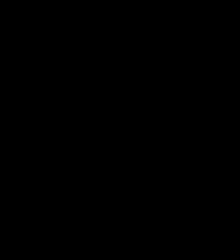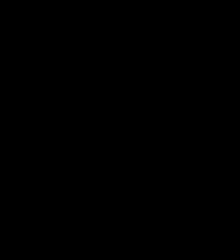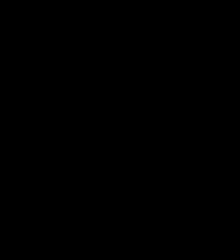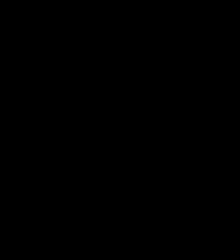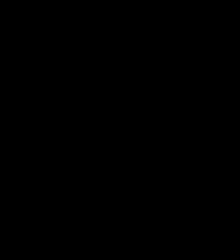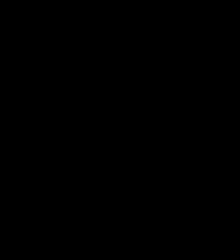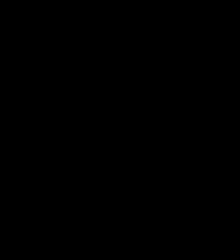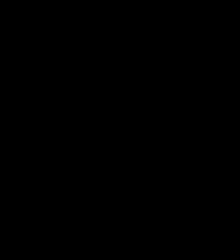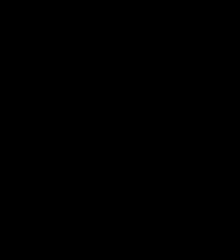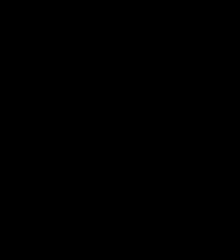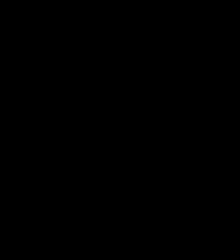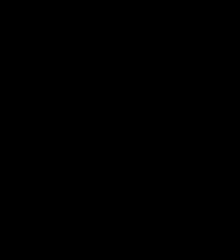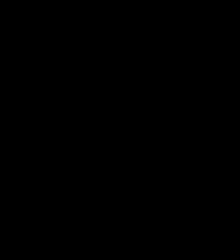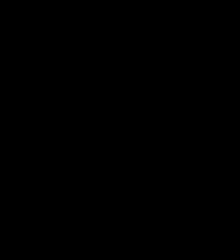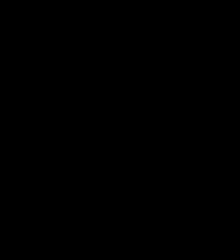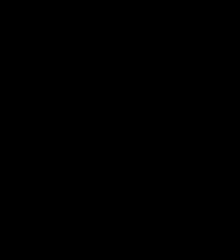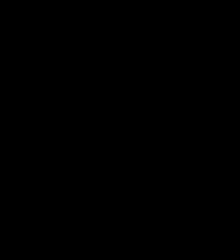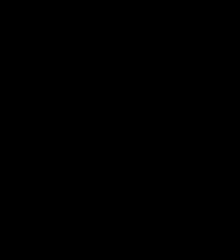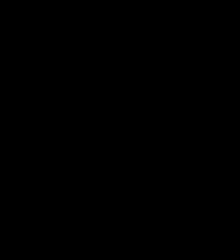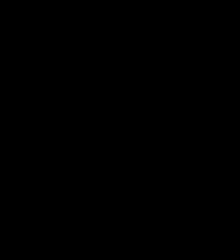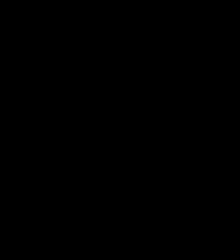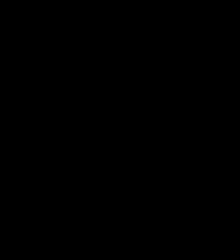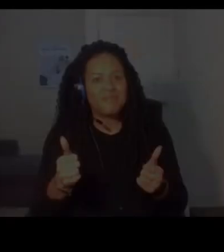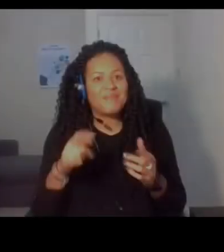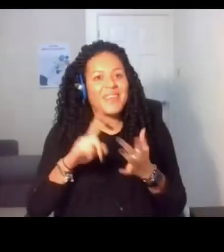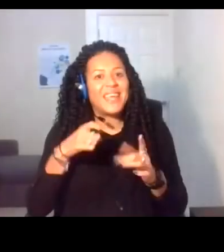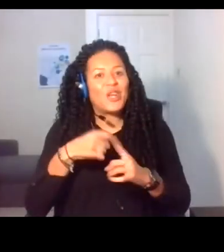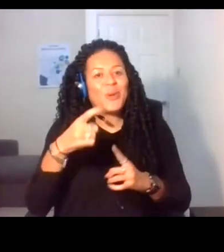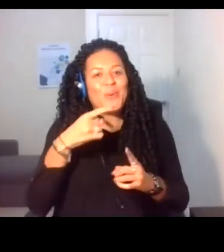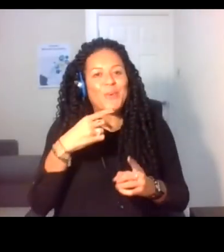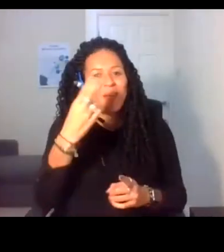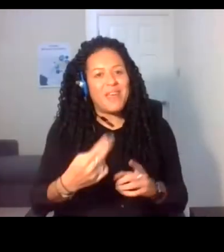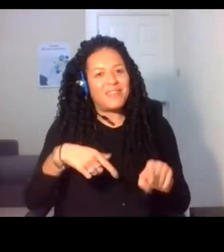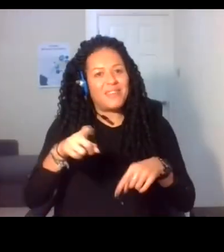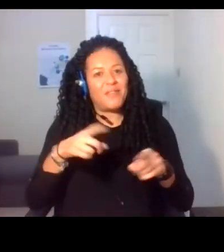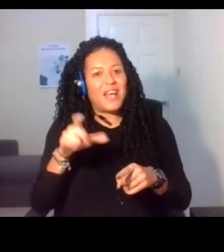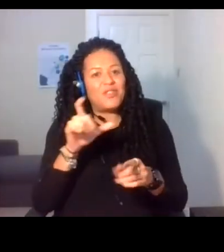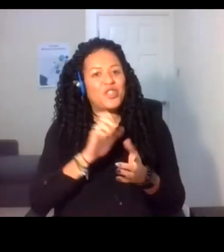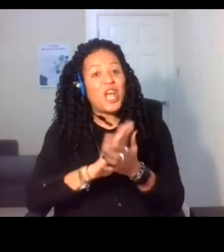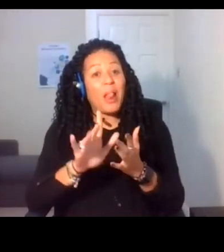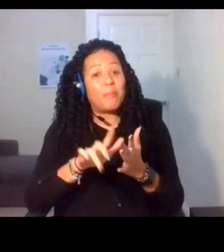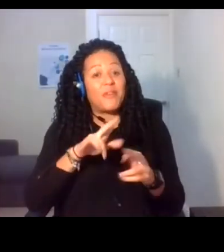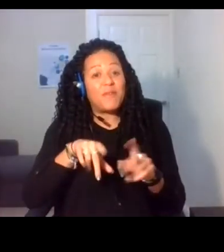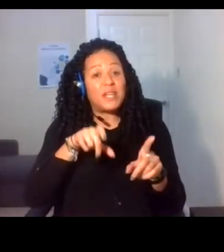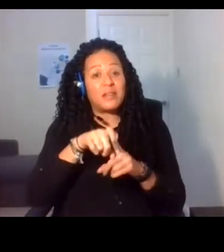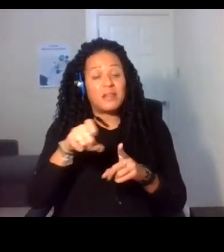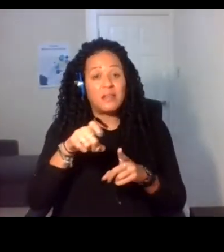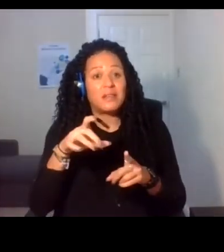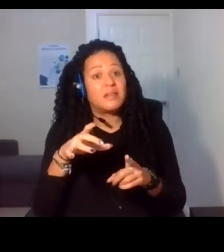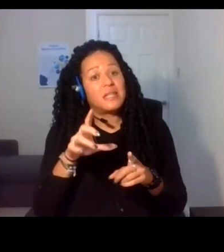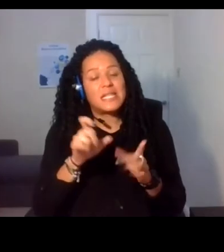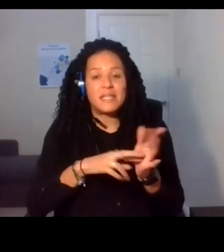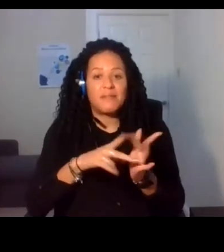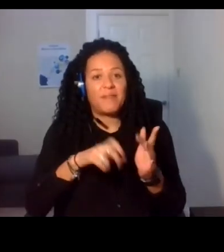Hello, I'm Ian Knowles, the Artistic Director at Chelmsford City Theatres. Welcome to the digital version of